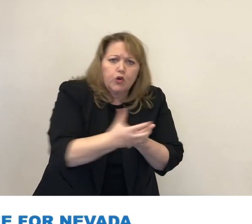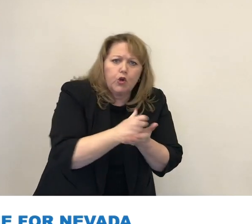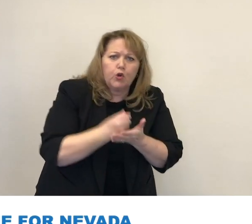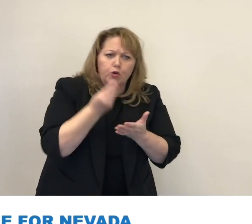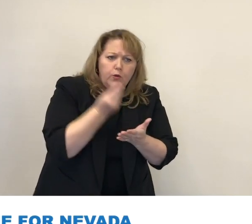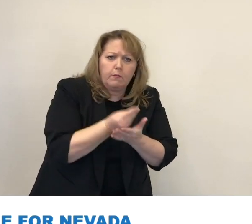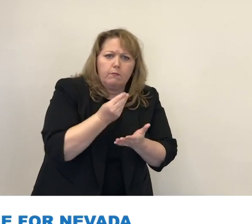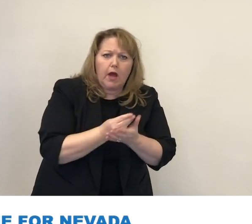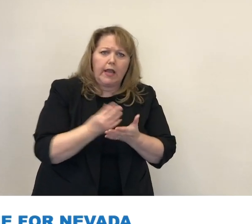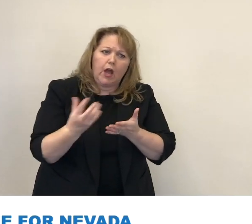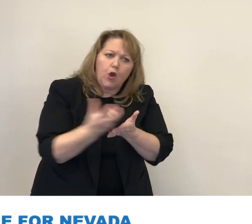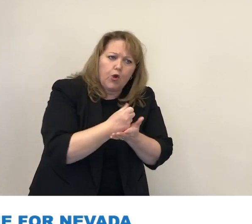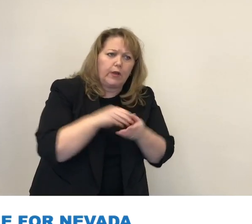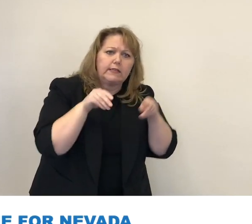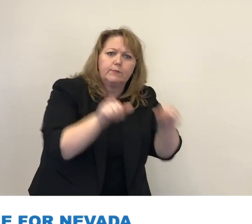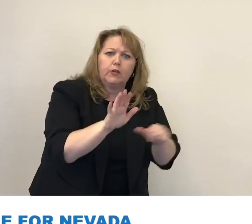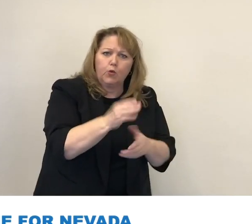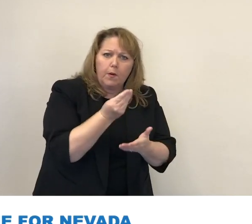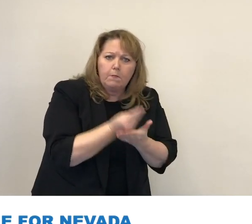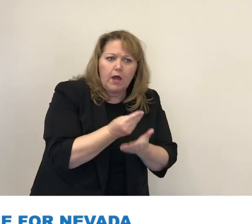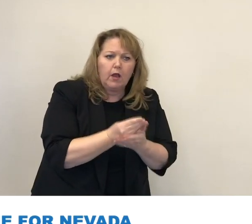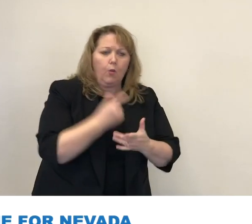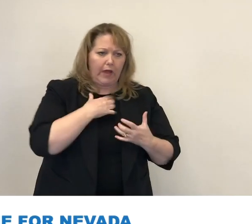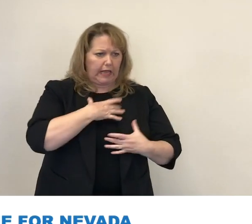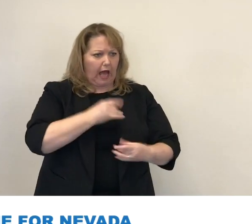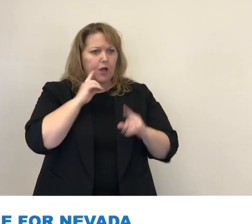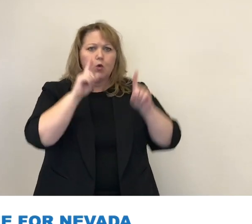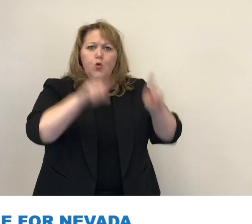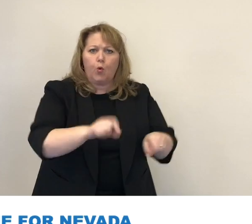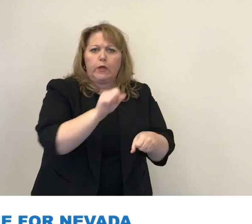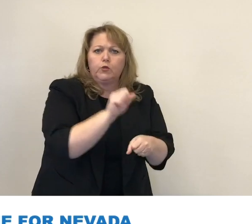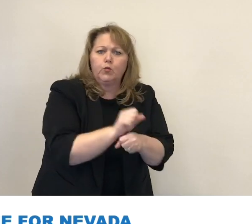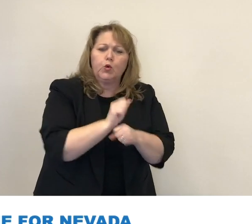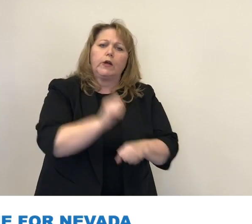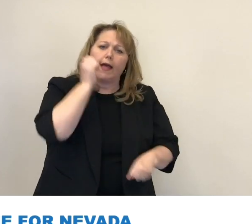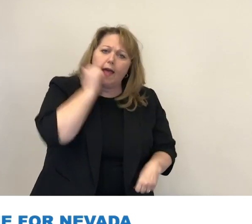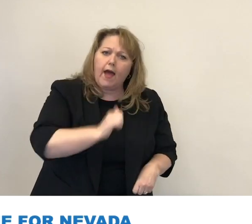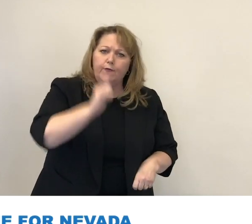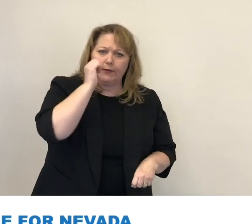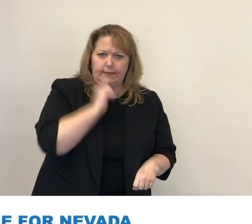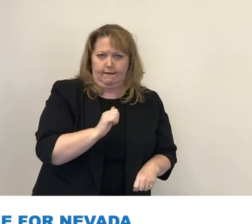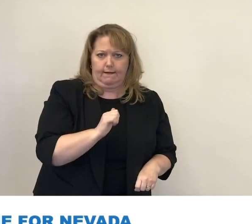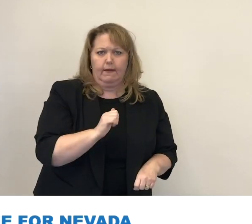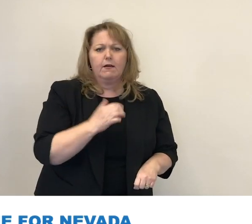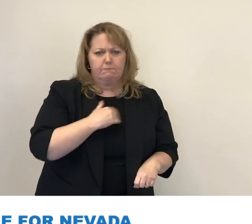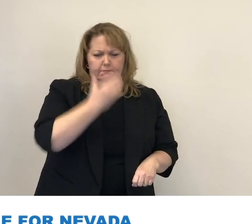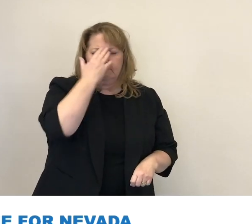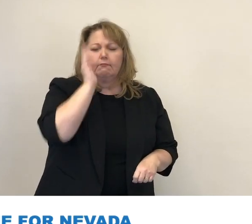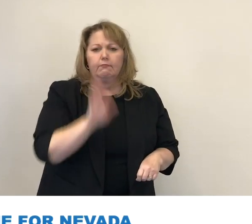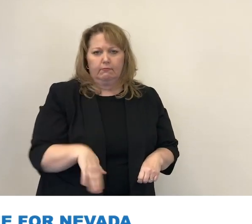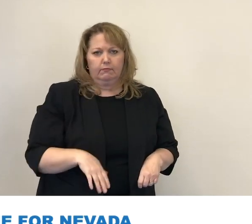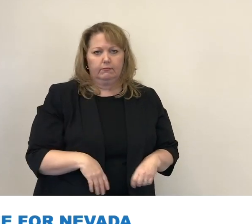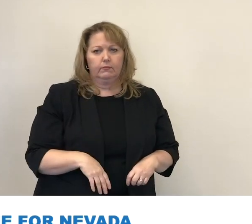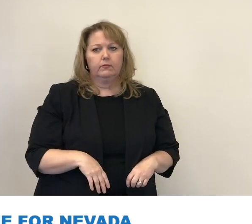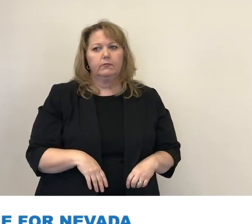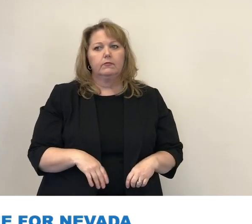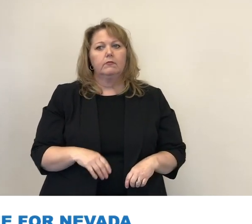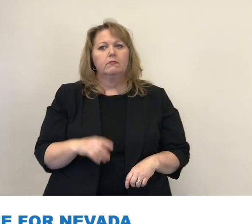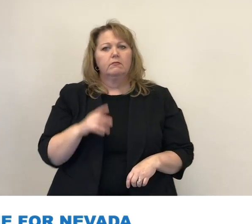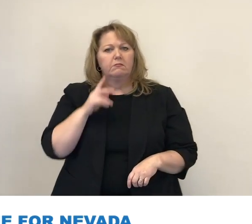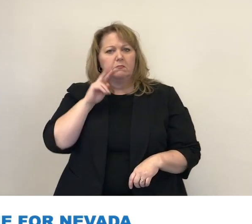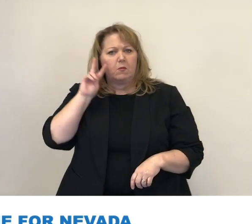dollars that we make. We like showing up to work every day. I mentioned the other day that my dad lost his job when I was